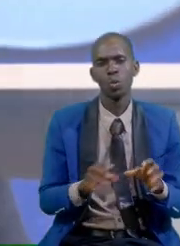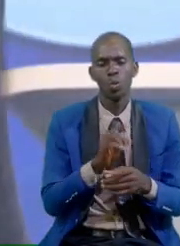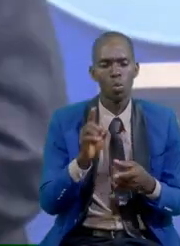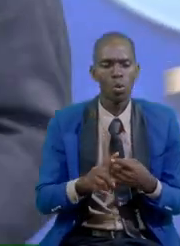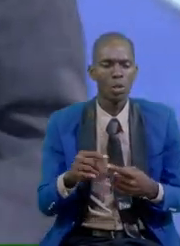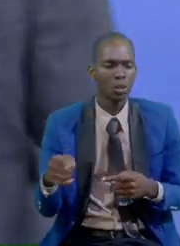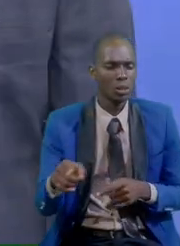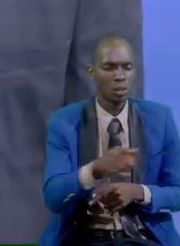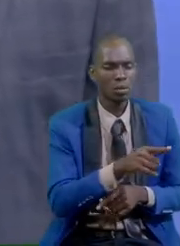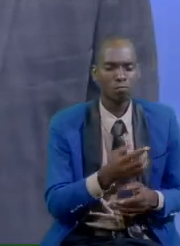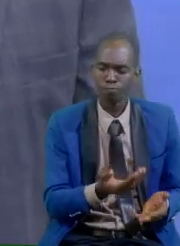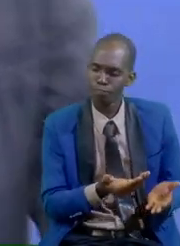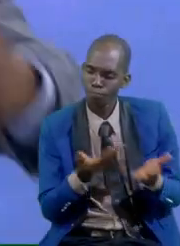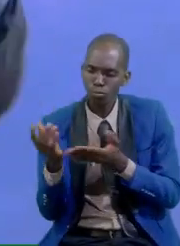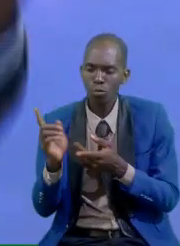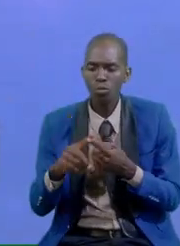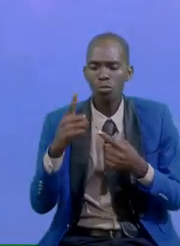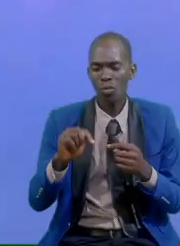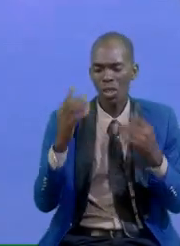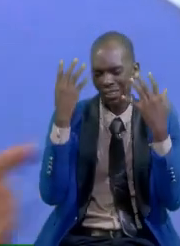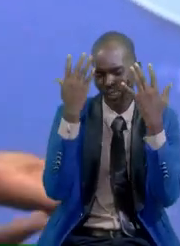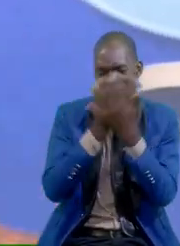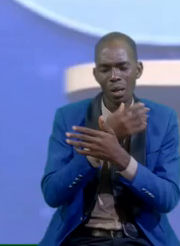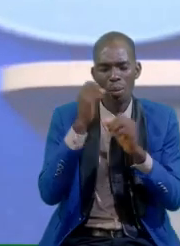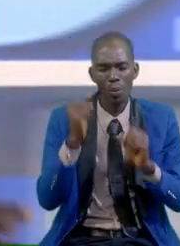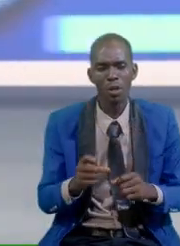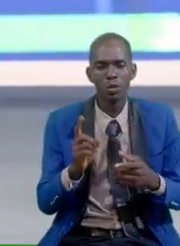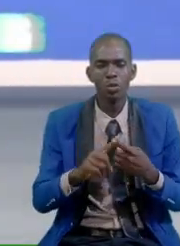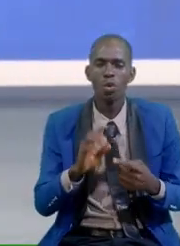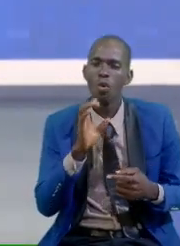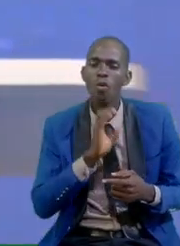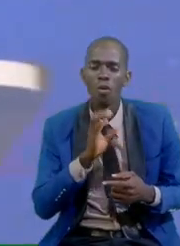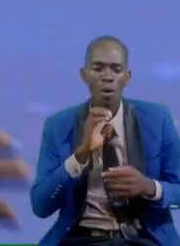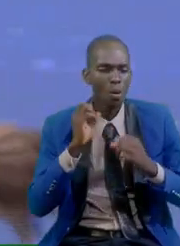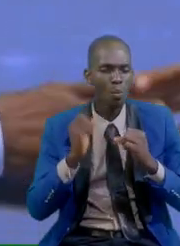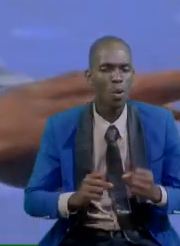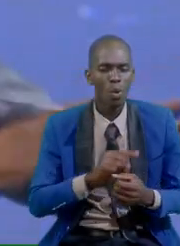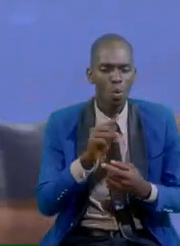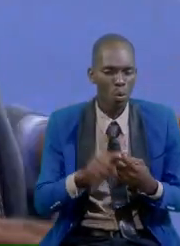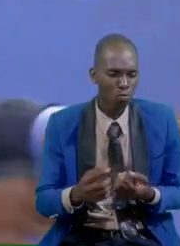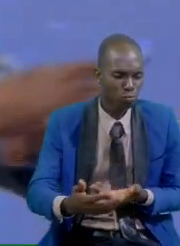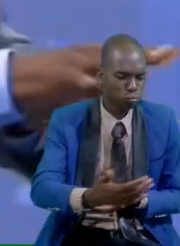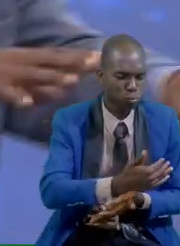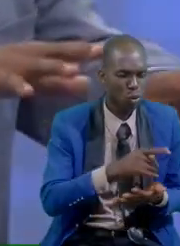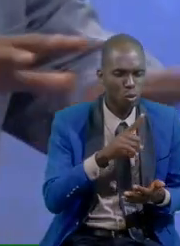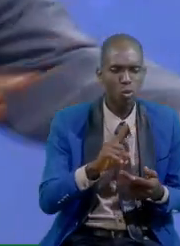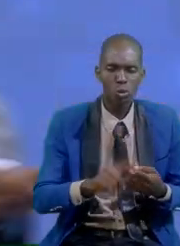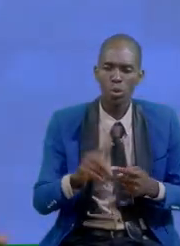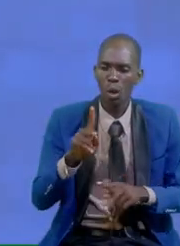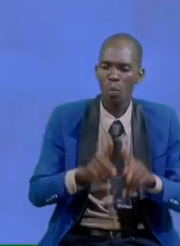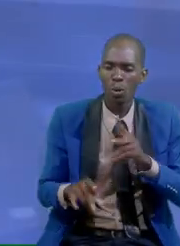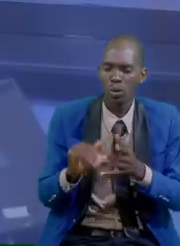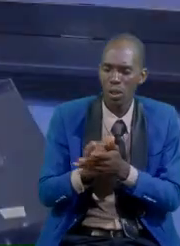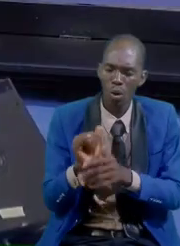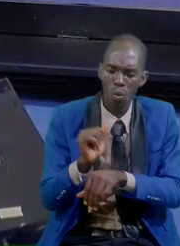you over to the dark powers, to the occultic powers, when they hand you over to the people that walk in night, and they walk